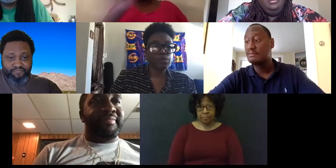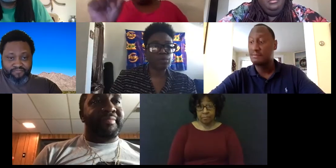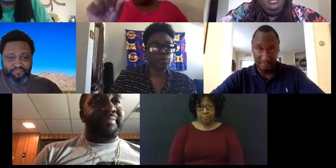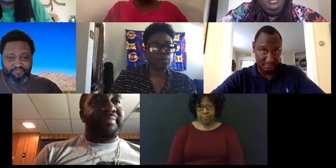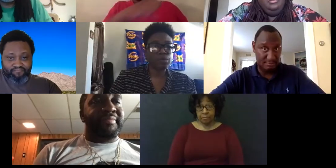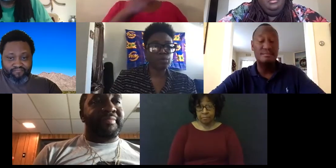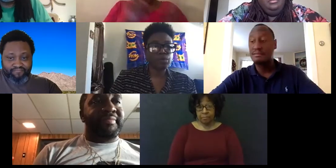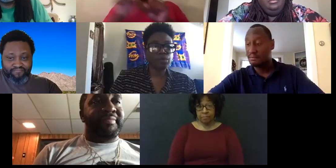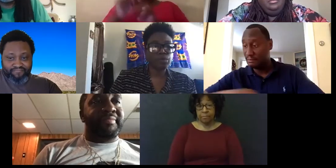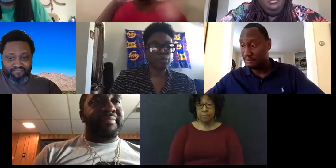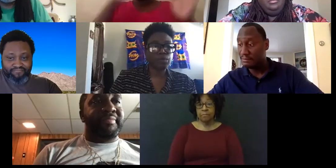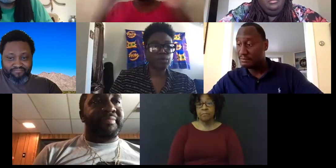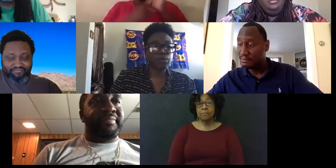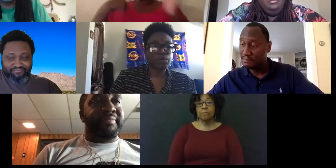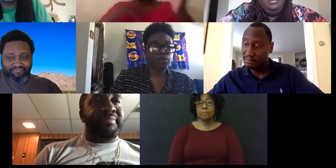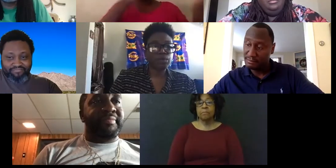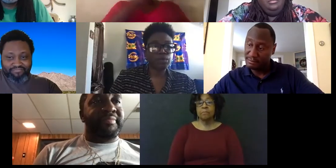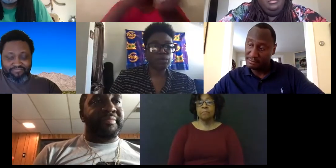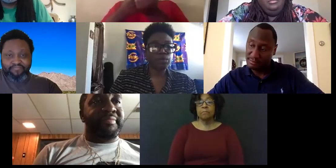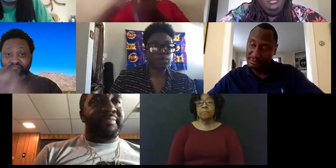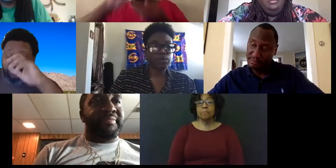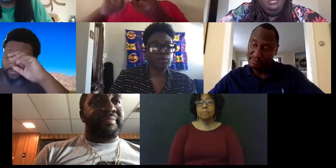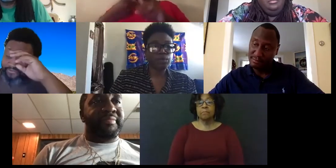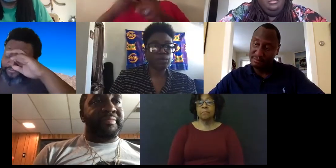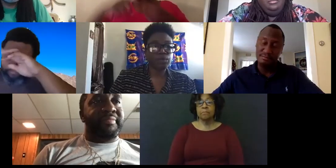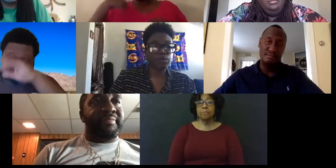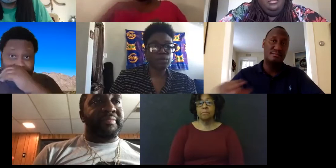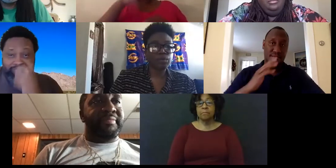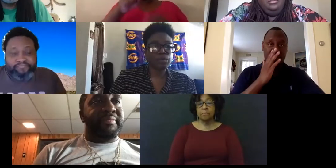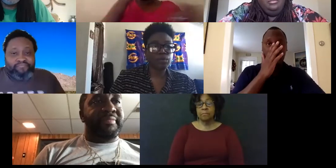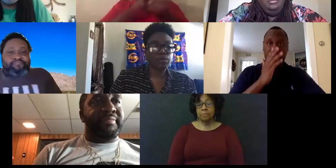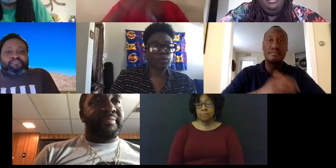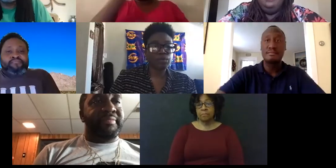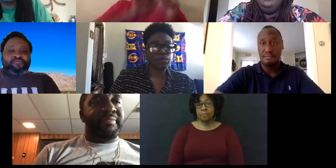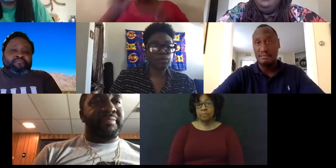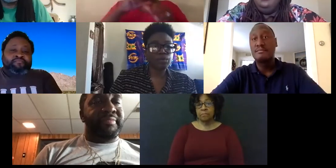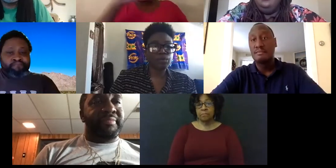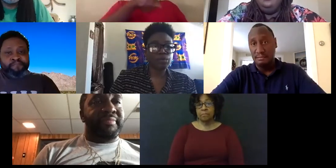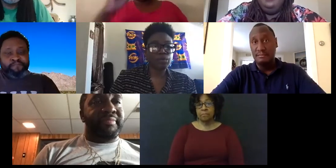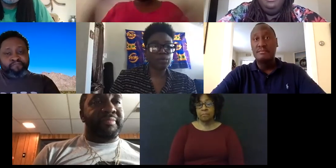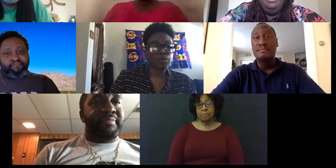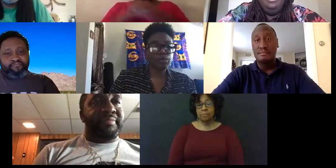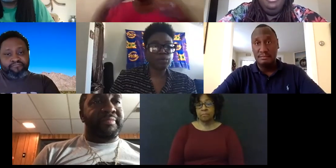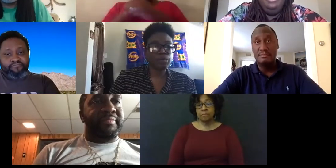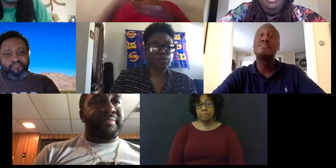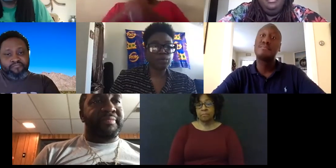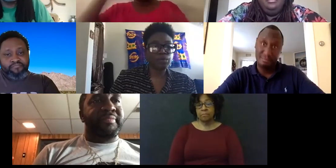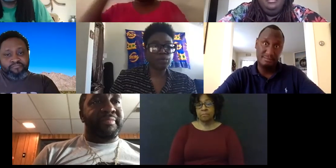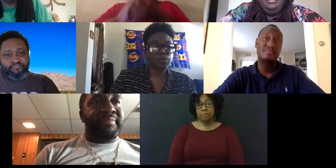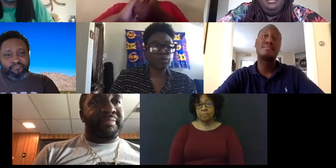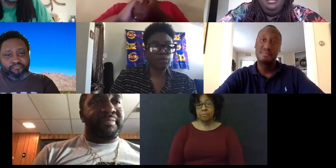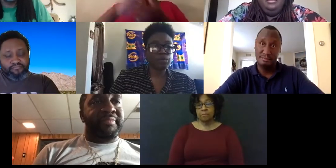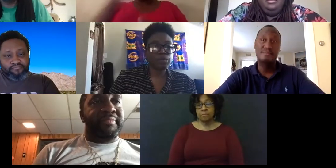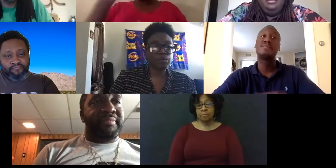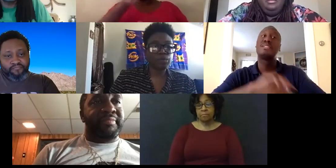and they need to recognize our allies and our friends. We need to support each other and we need to fight together. And if they don't support